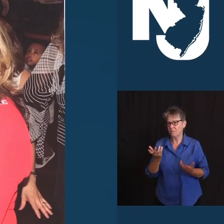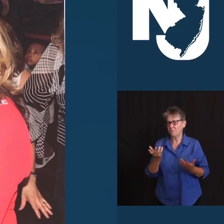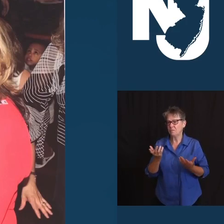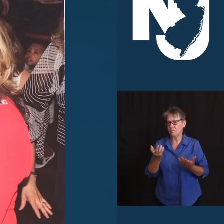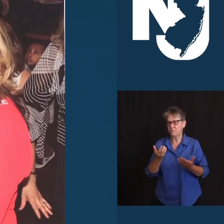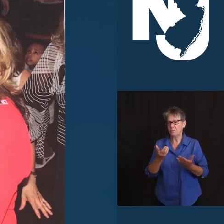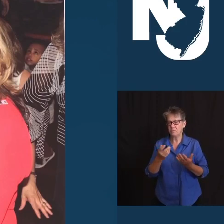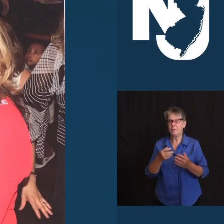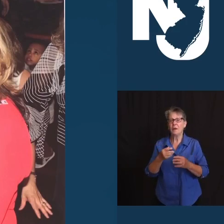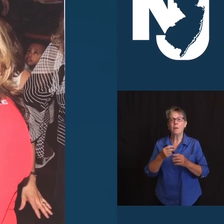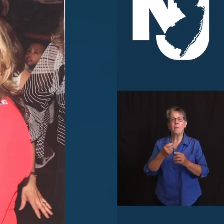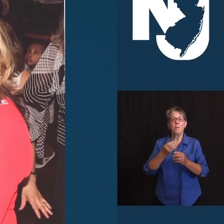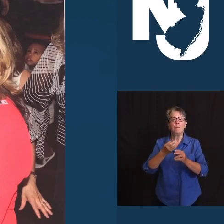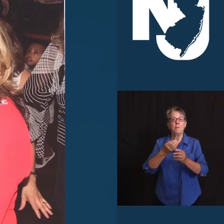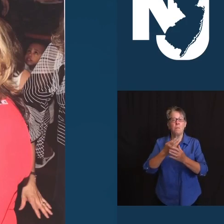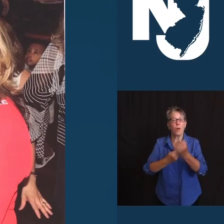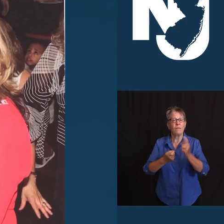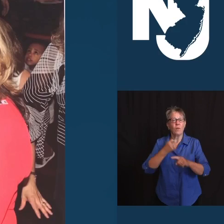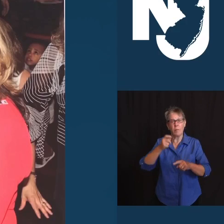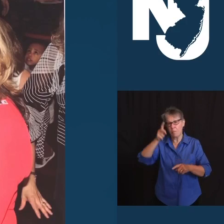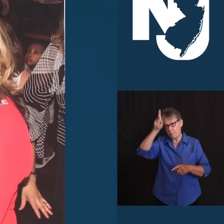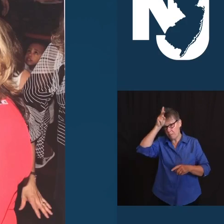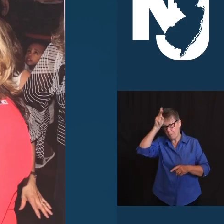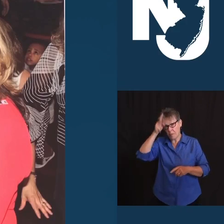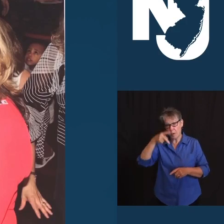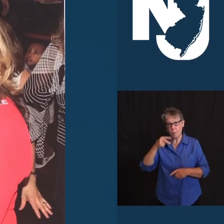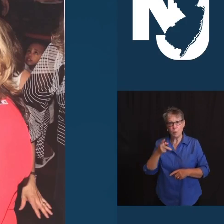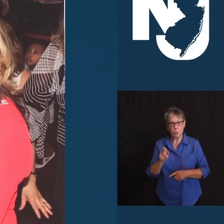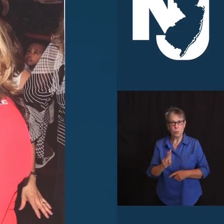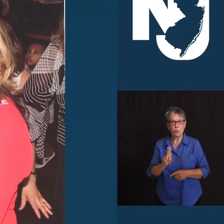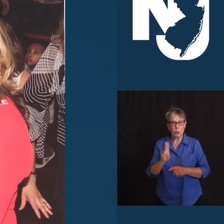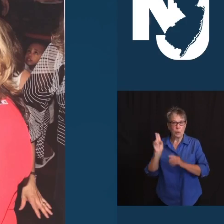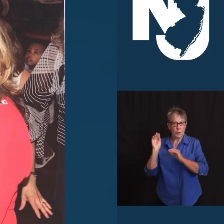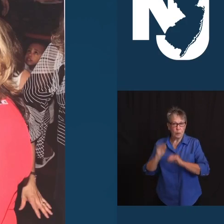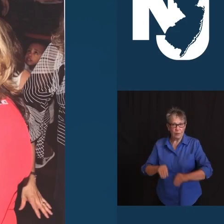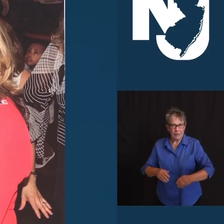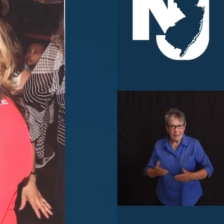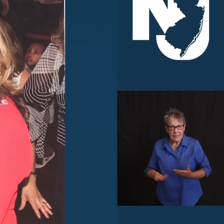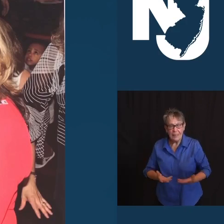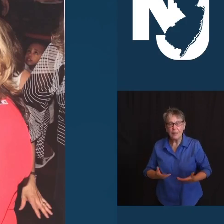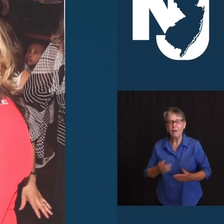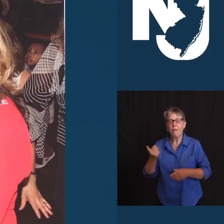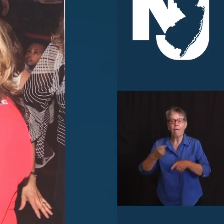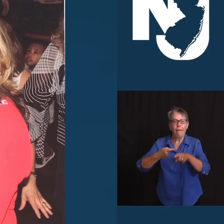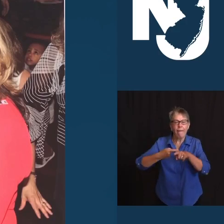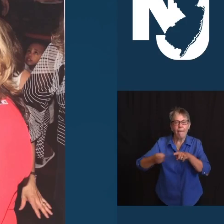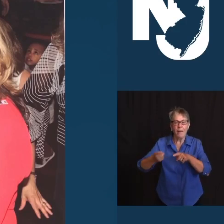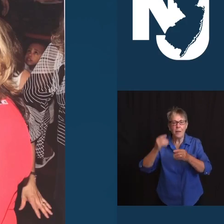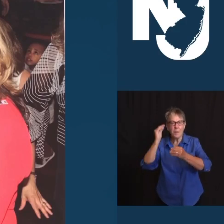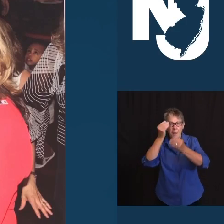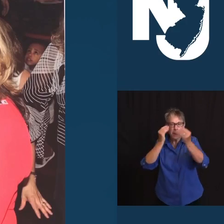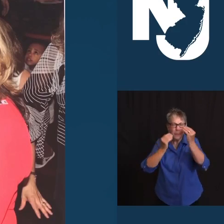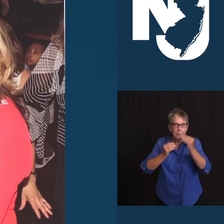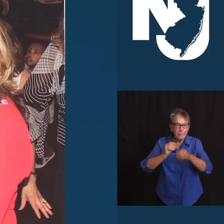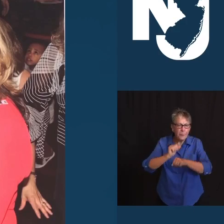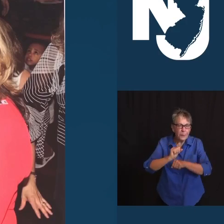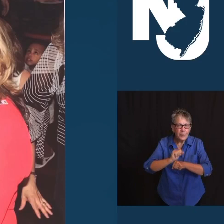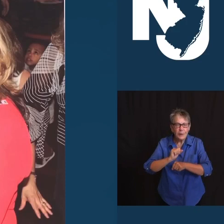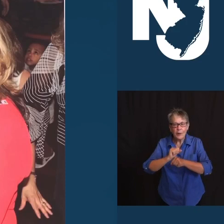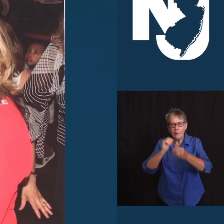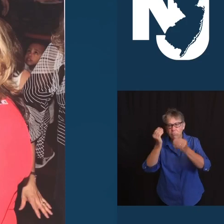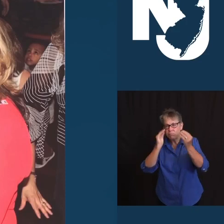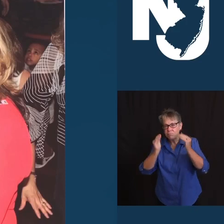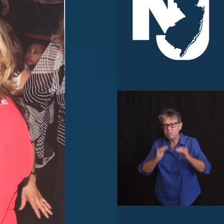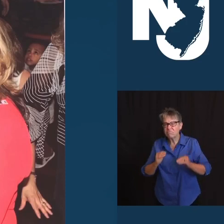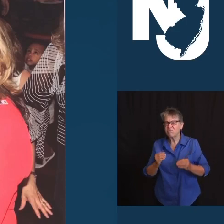as young children. They both had careers as cosmetologists, and both would be lost to COVID-19. Elena